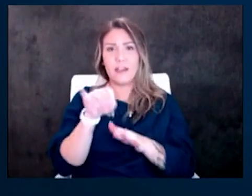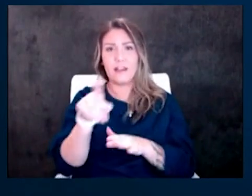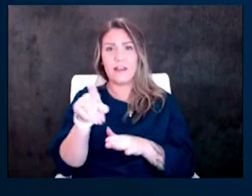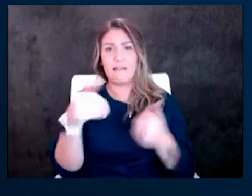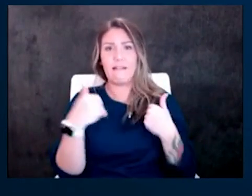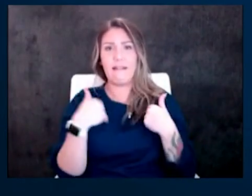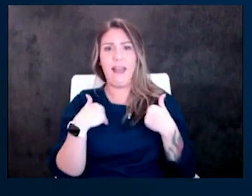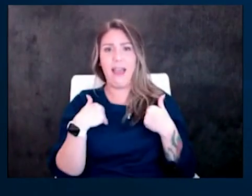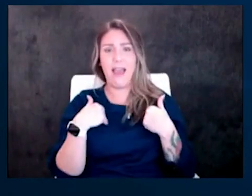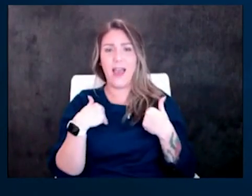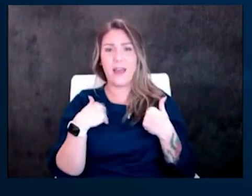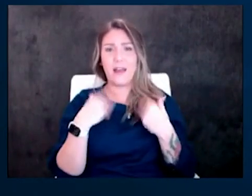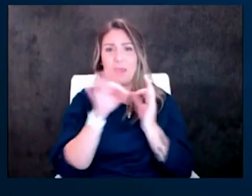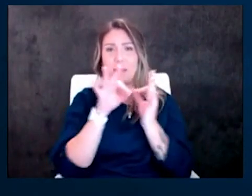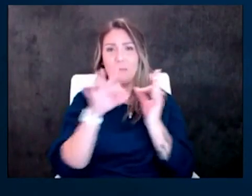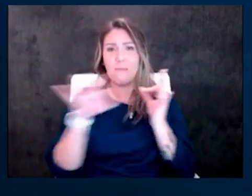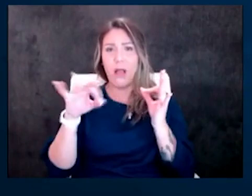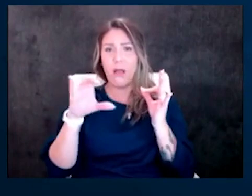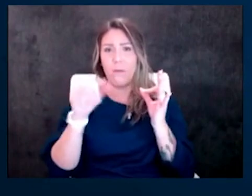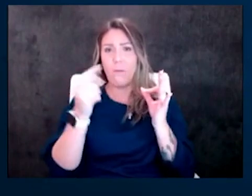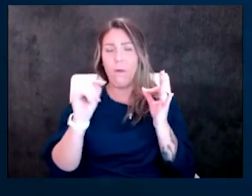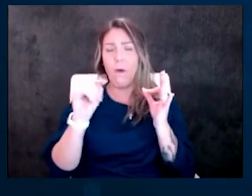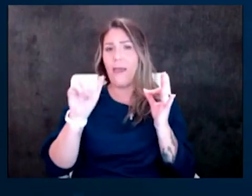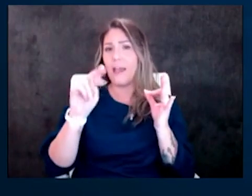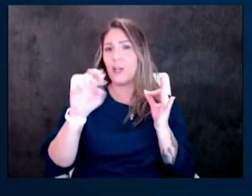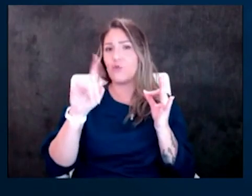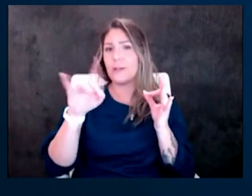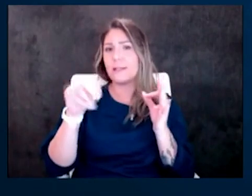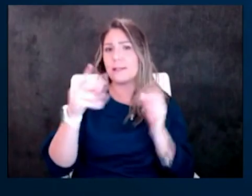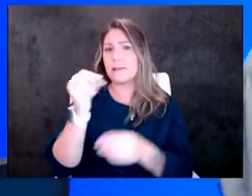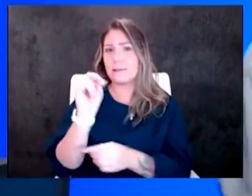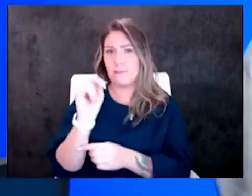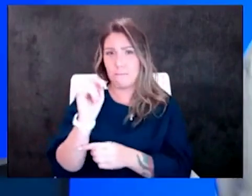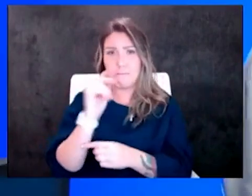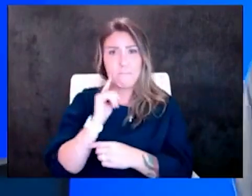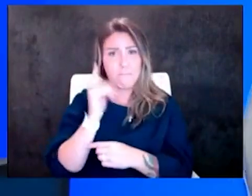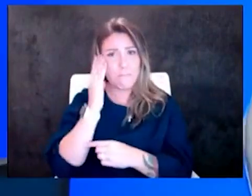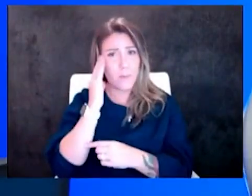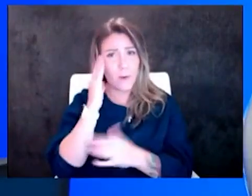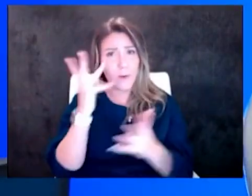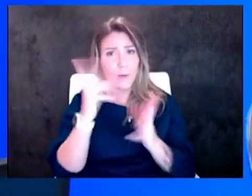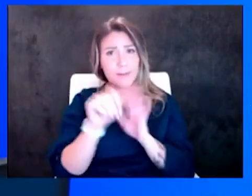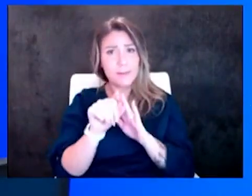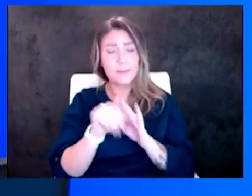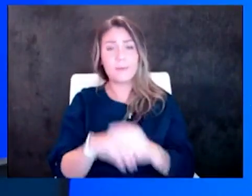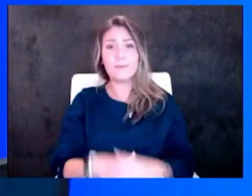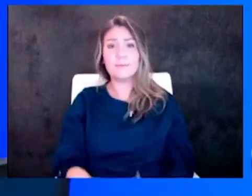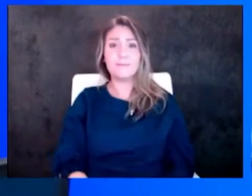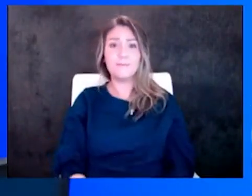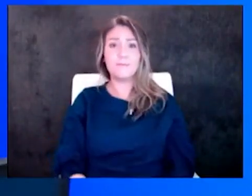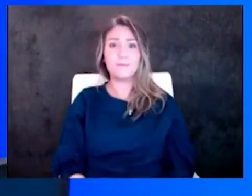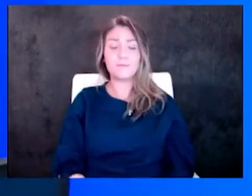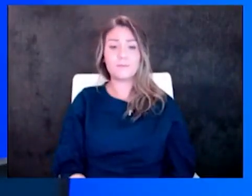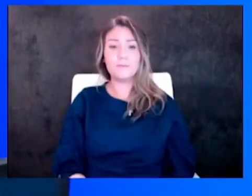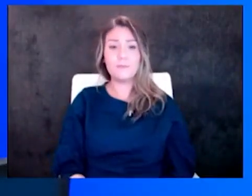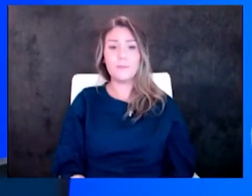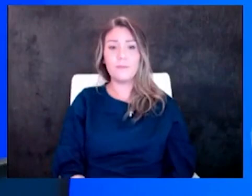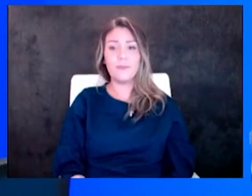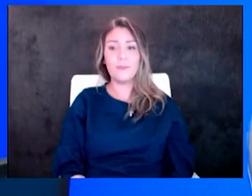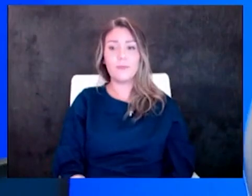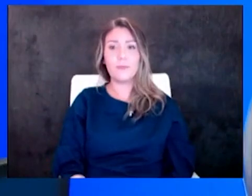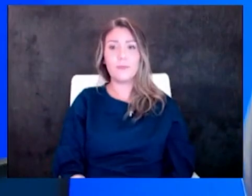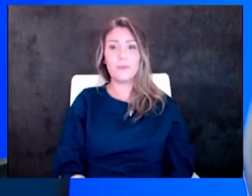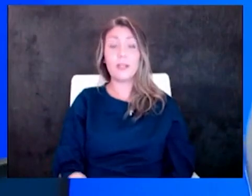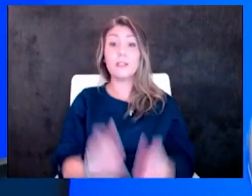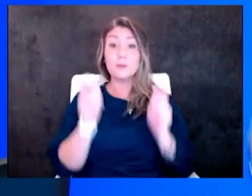Do we know what type of symptoms might have arisen? Sure. I think it's surprising to the